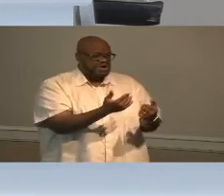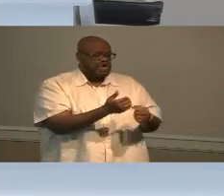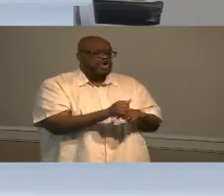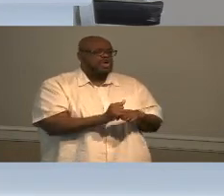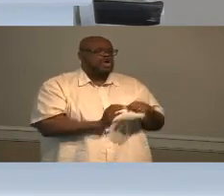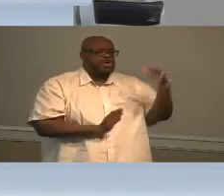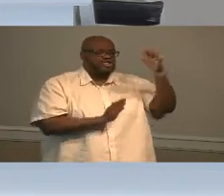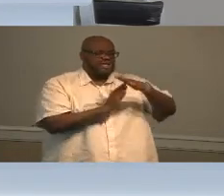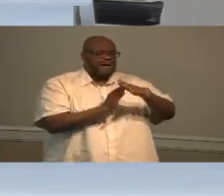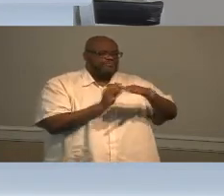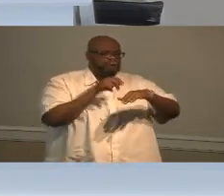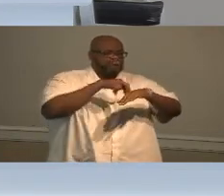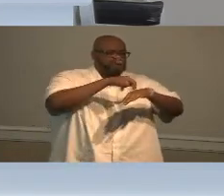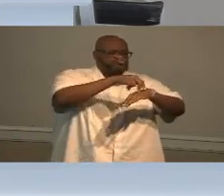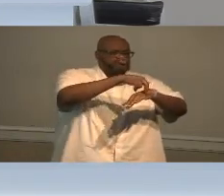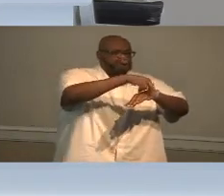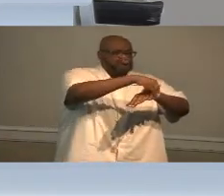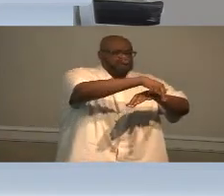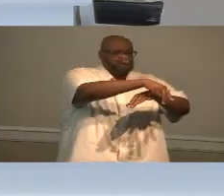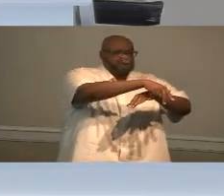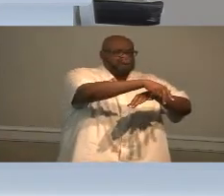water. There it is, verse